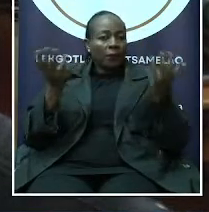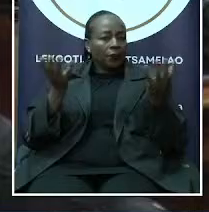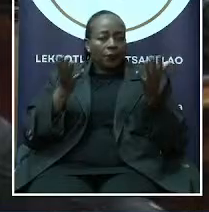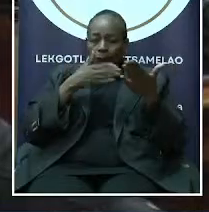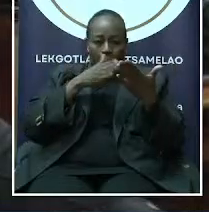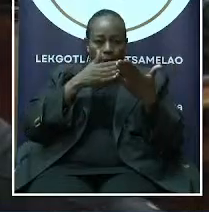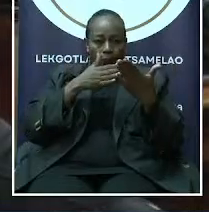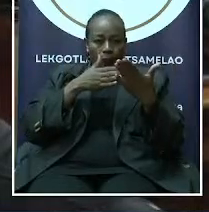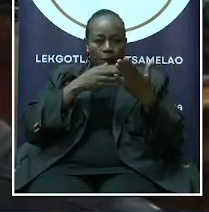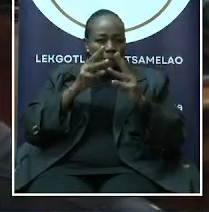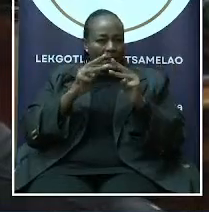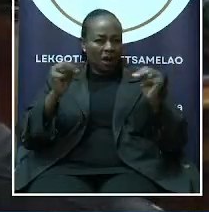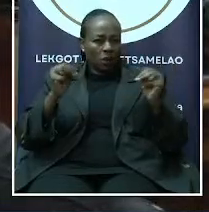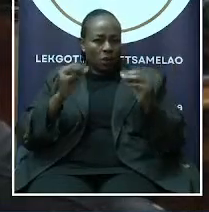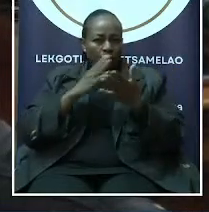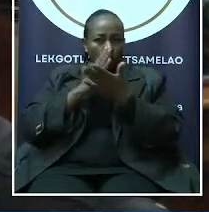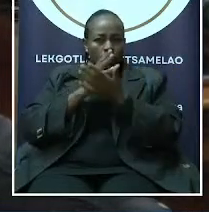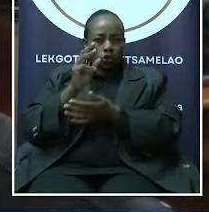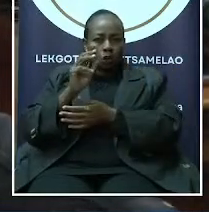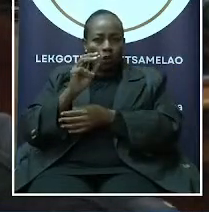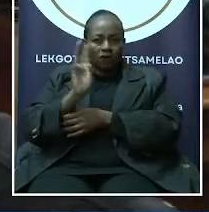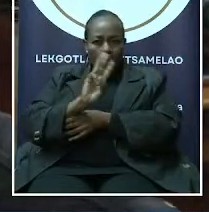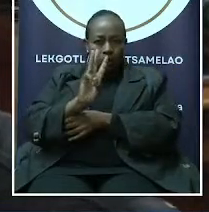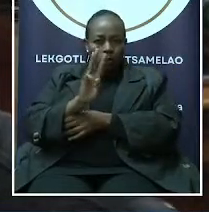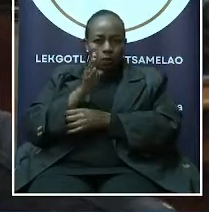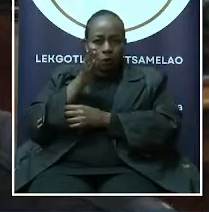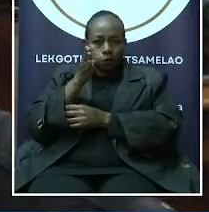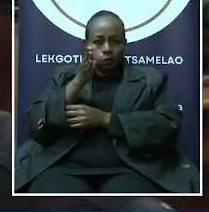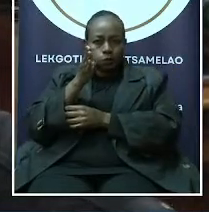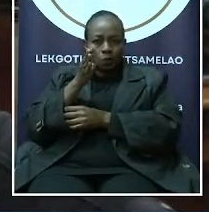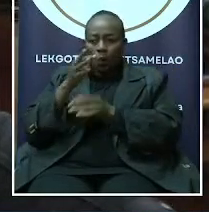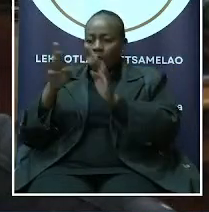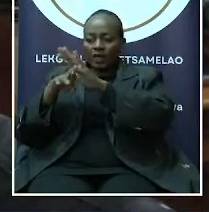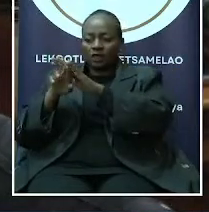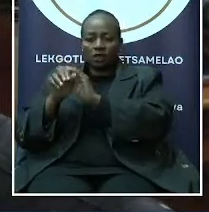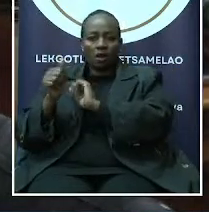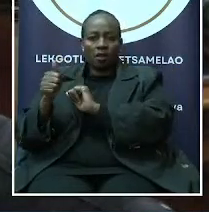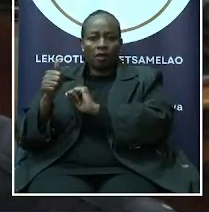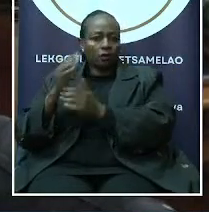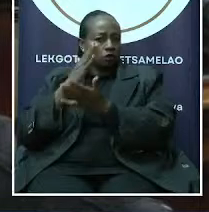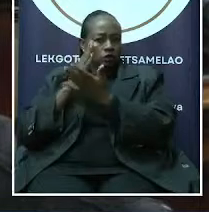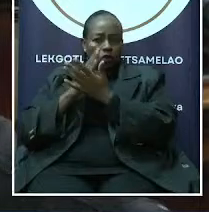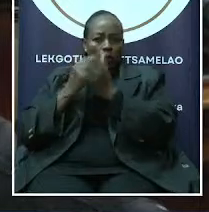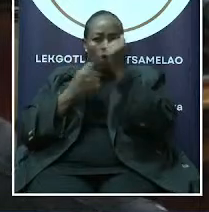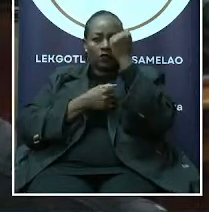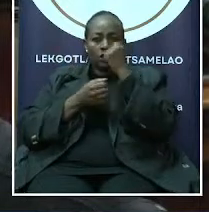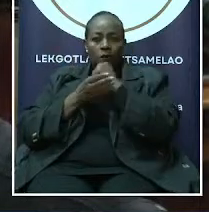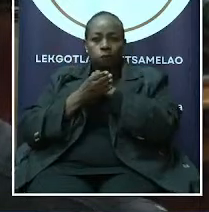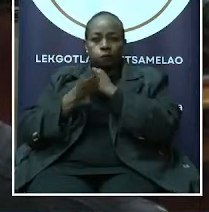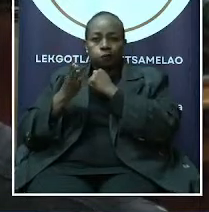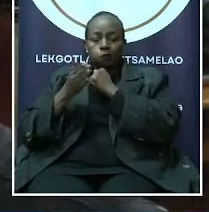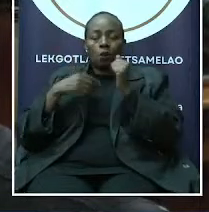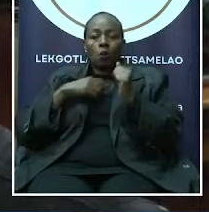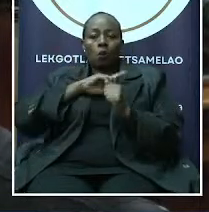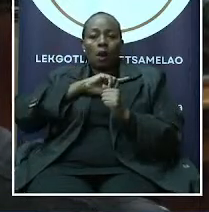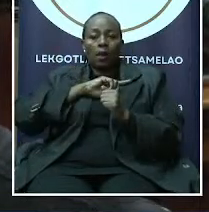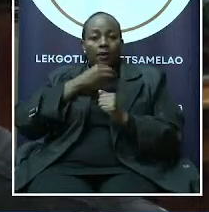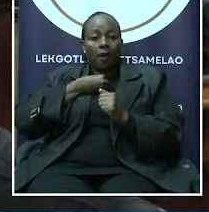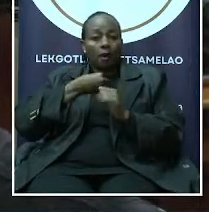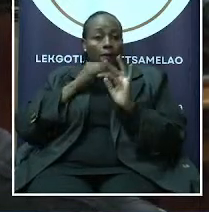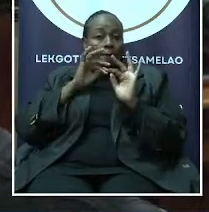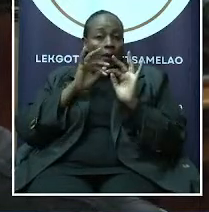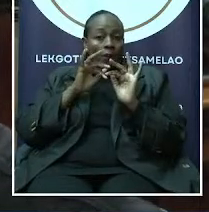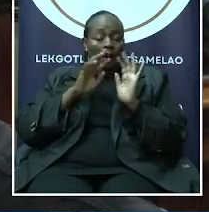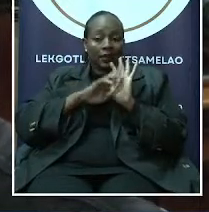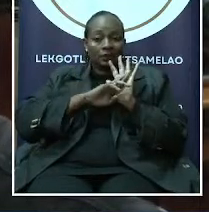I'm not sure if there is in Lejuliputz or any other region, because young people and their representation is